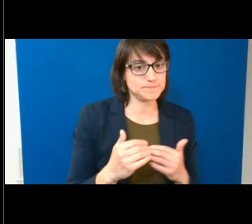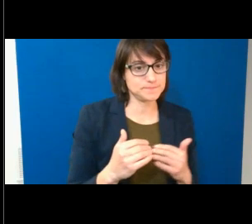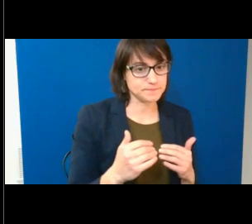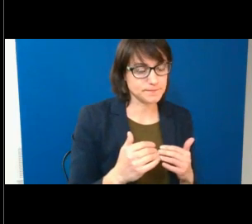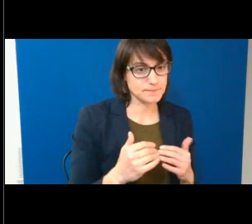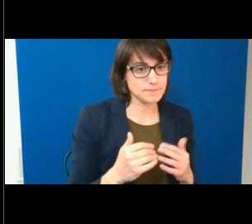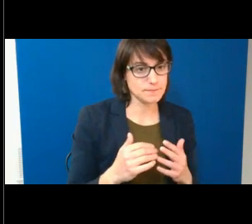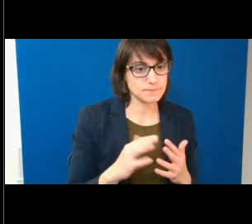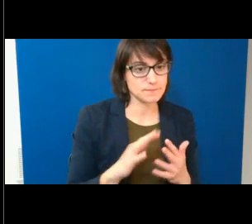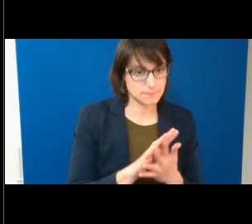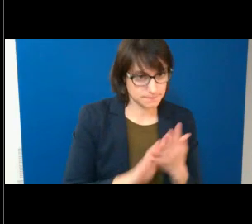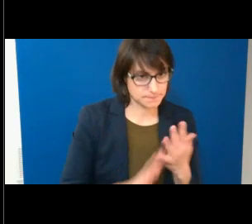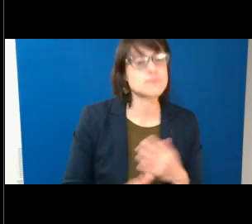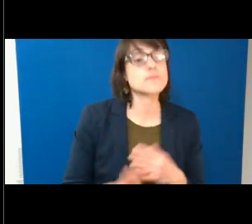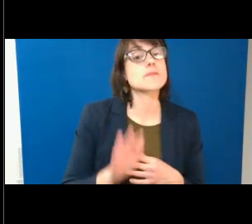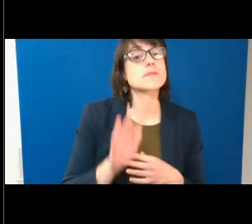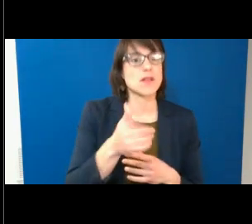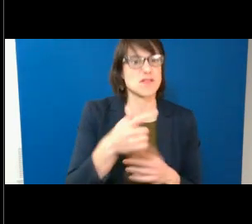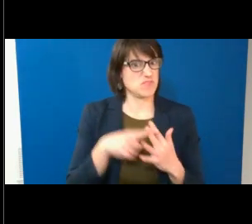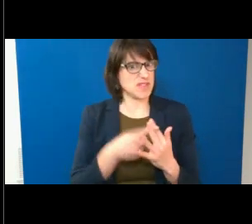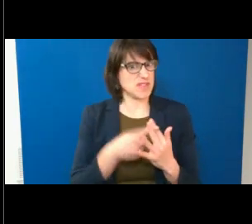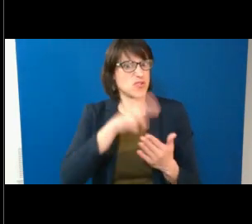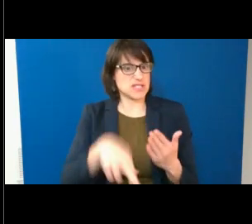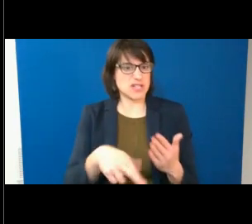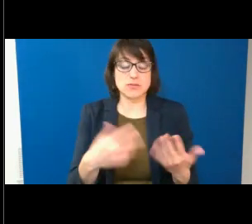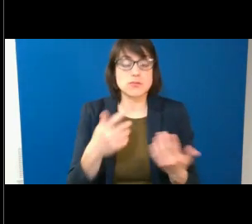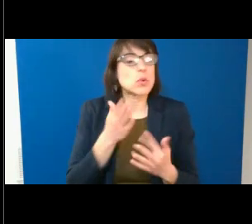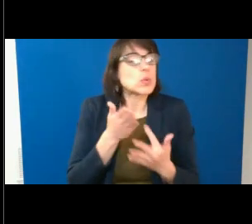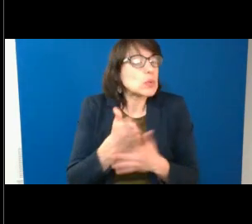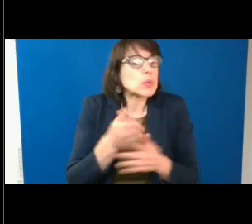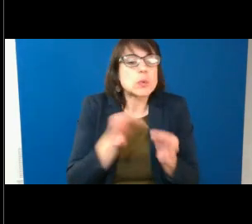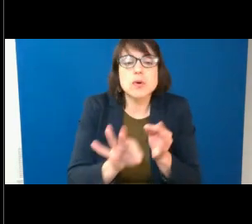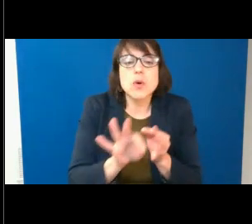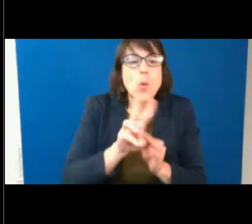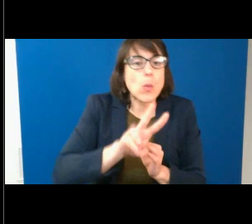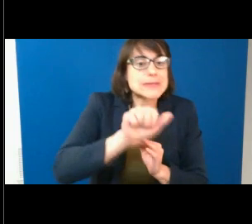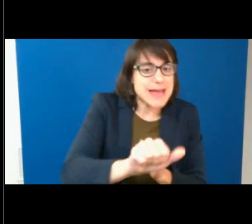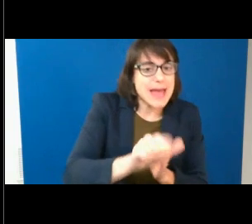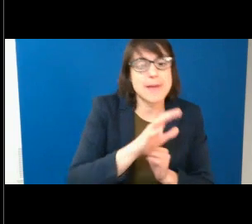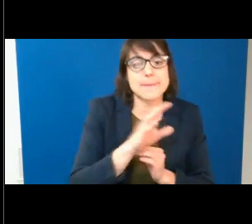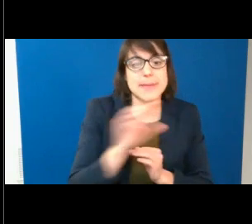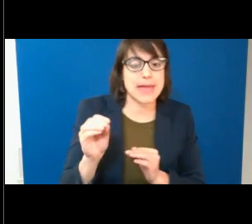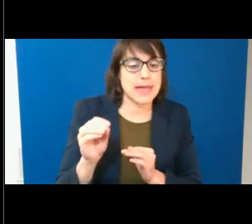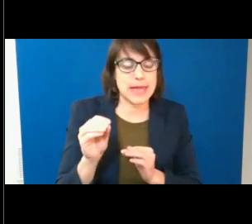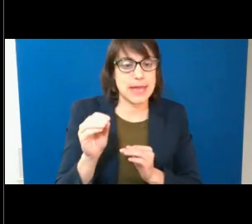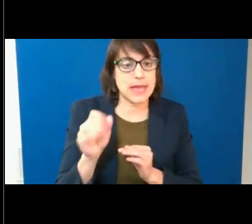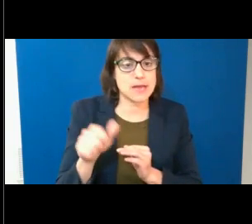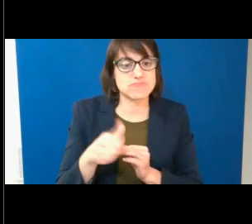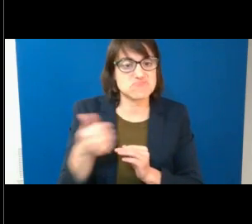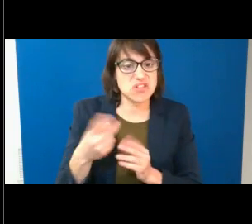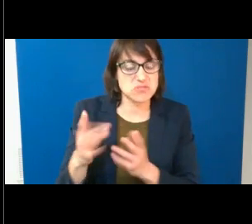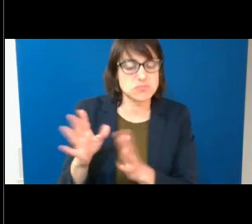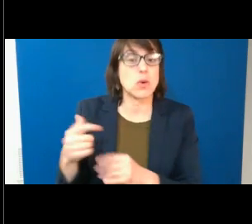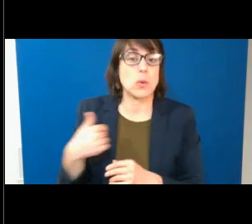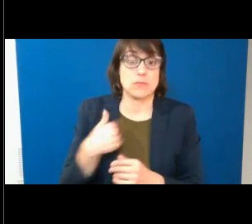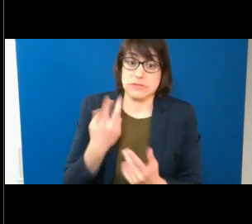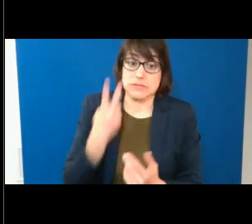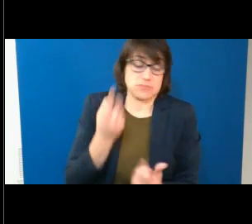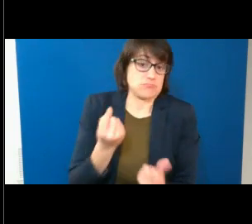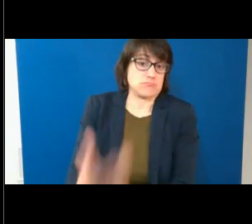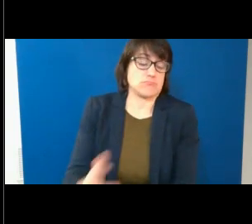via WhatsApp and the mailing list, we've seen really significant waste reduction projects. My favorite one being Ultra Music Festival, connecting with